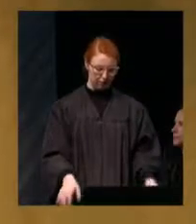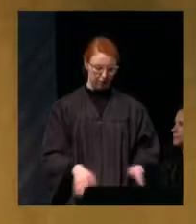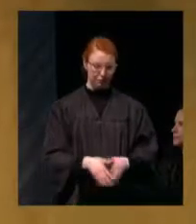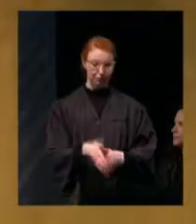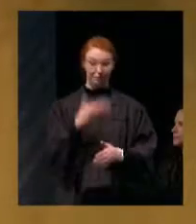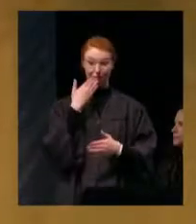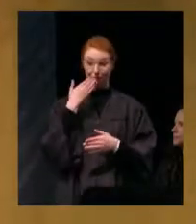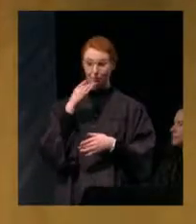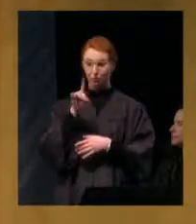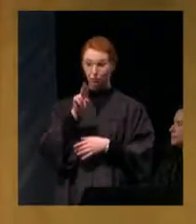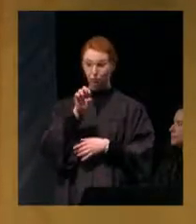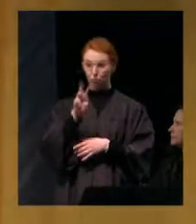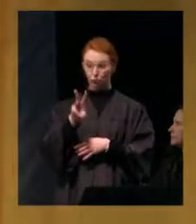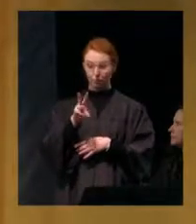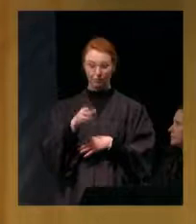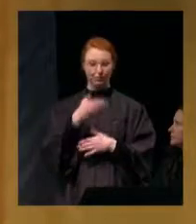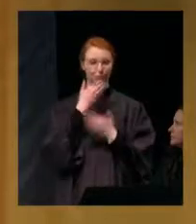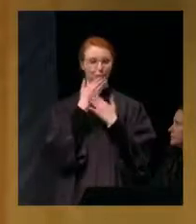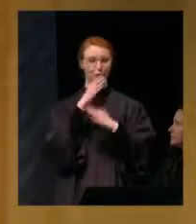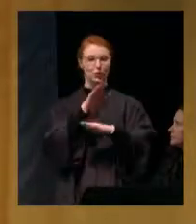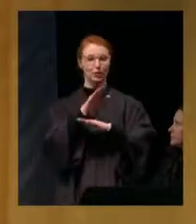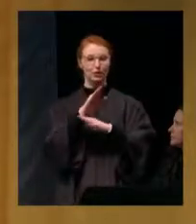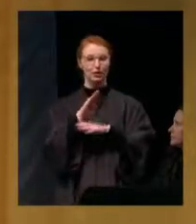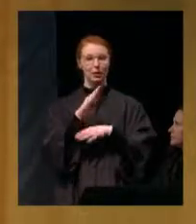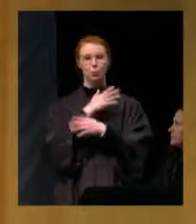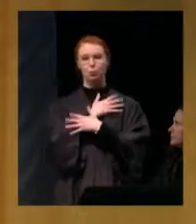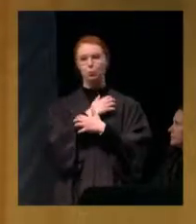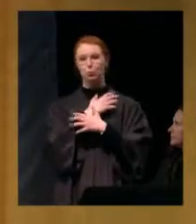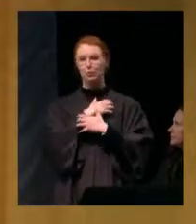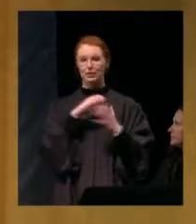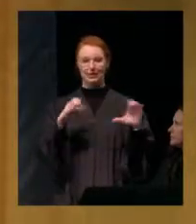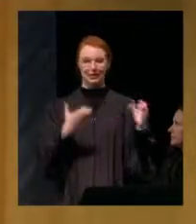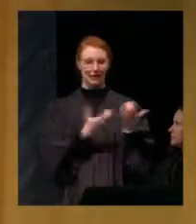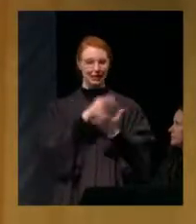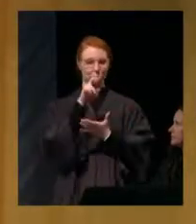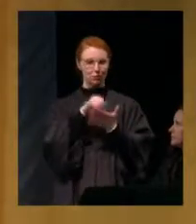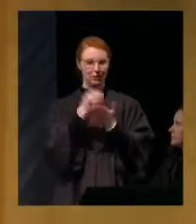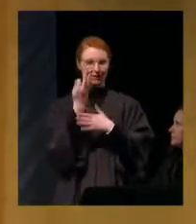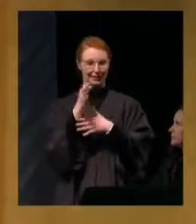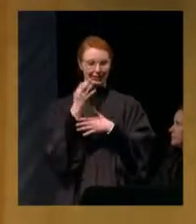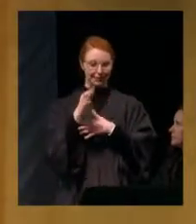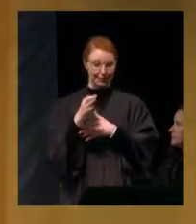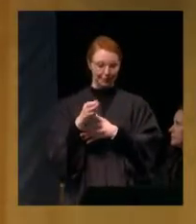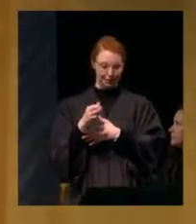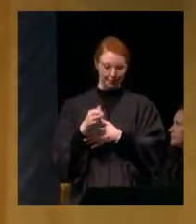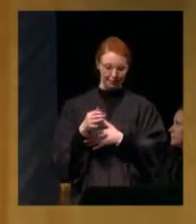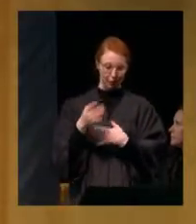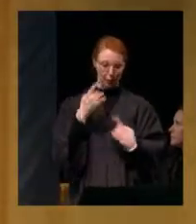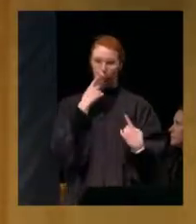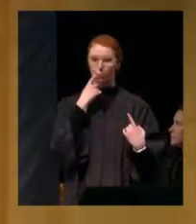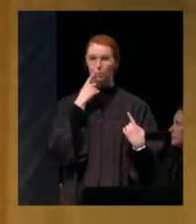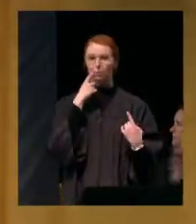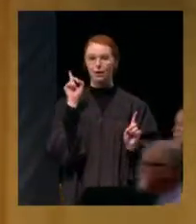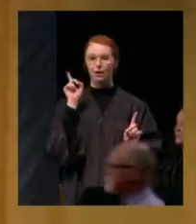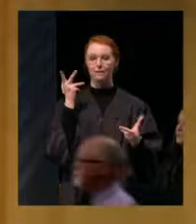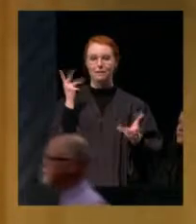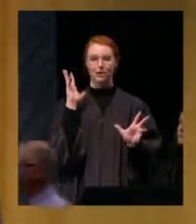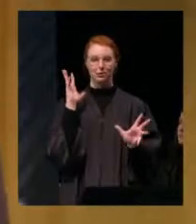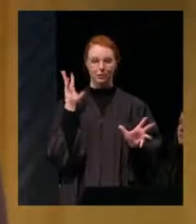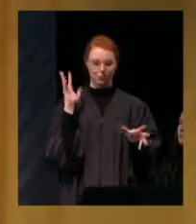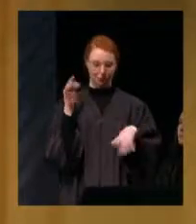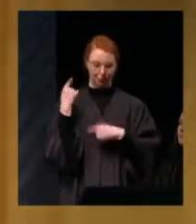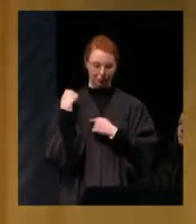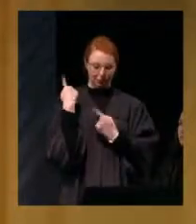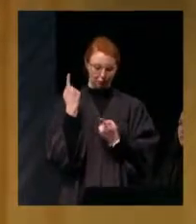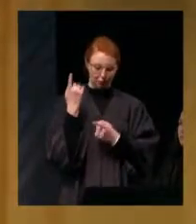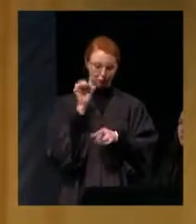Thank you, Drew. Good evening, Bruins, class of 2019. We've finally made it. After all the